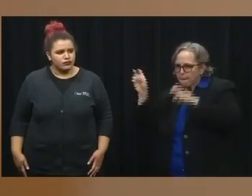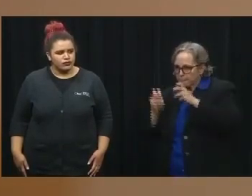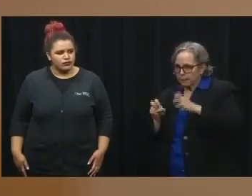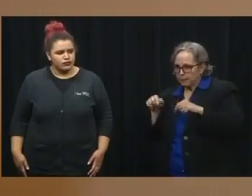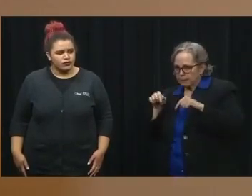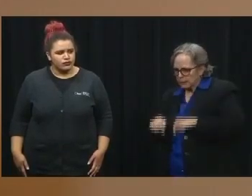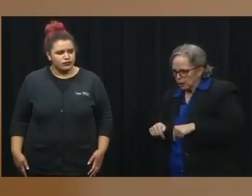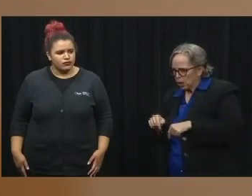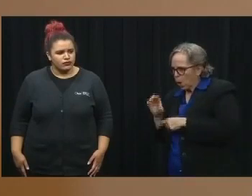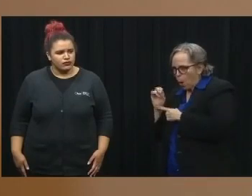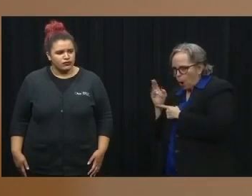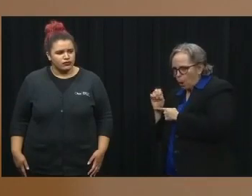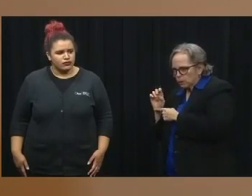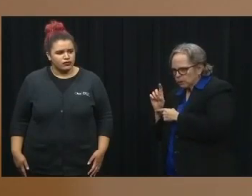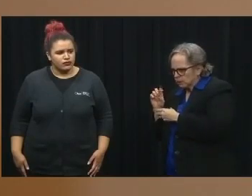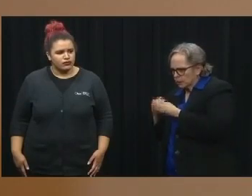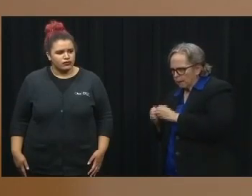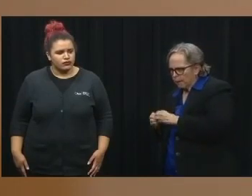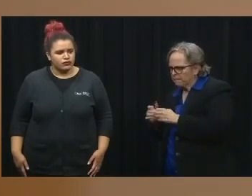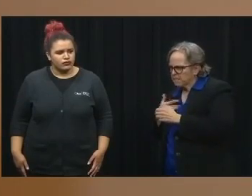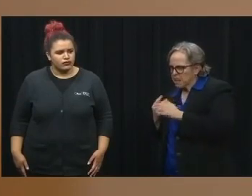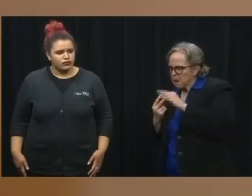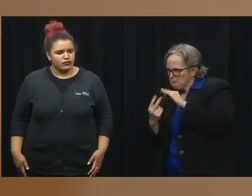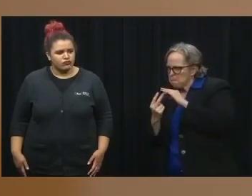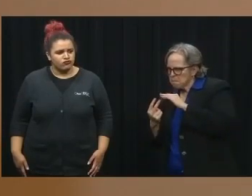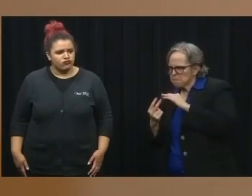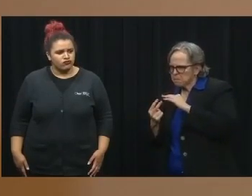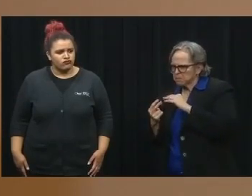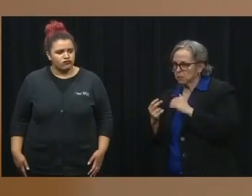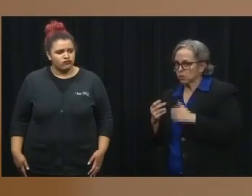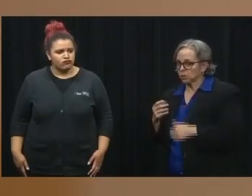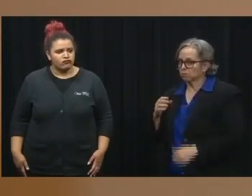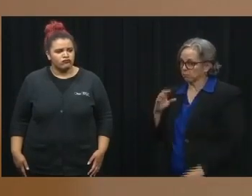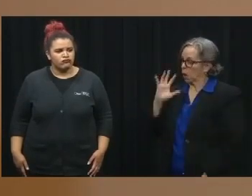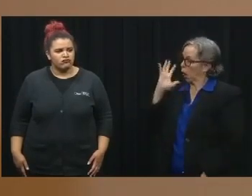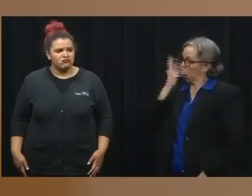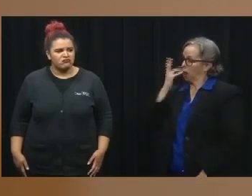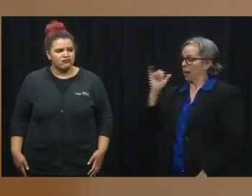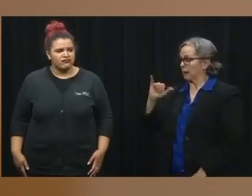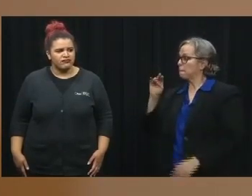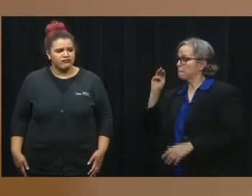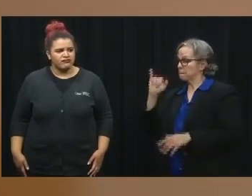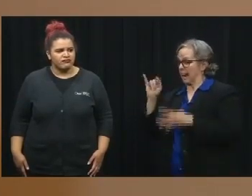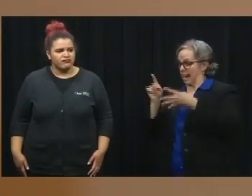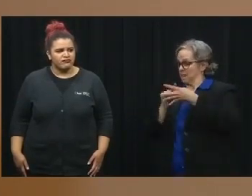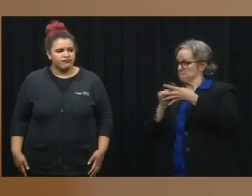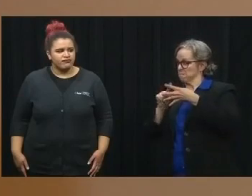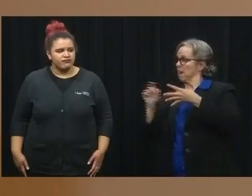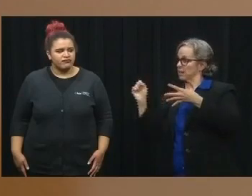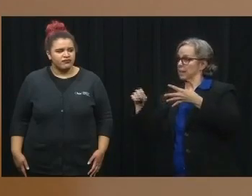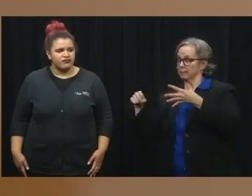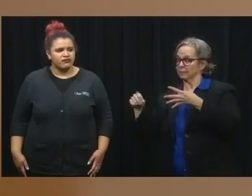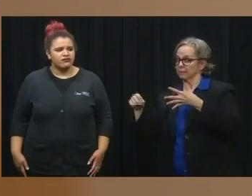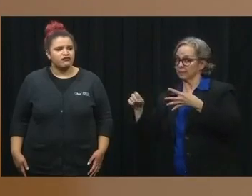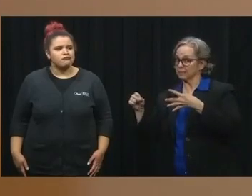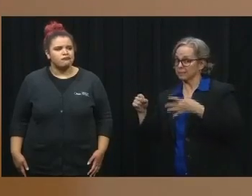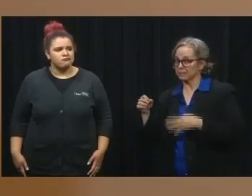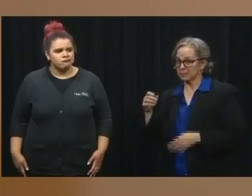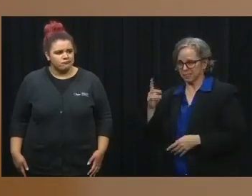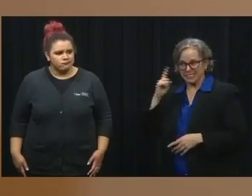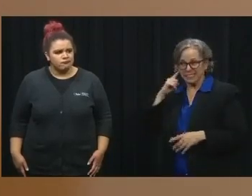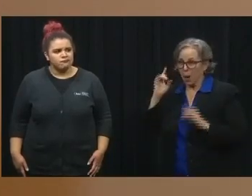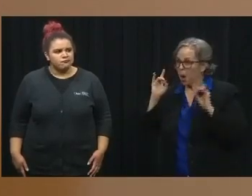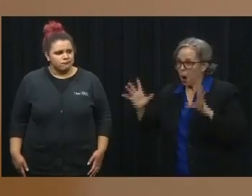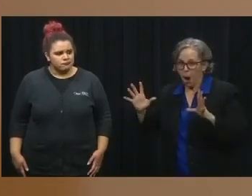that general forecasting. It's looking like that, but everything we do, I know this sounds terrible, but the more we can push